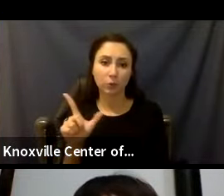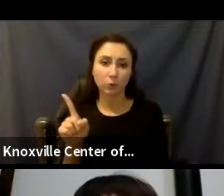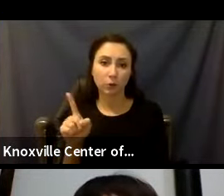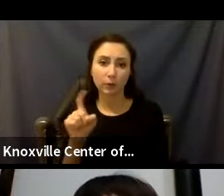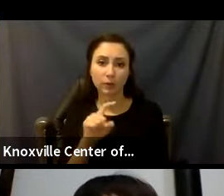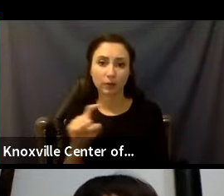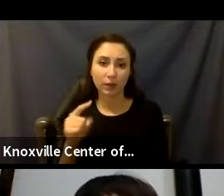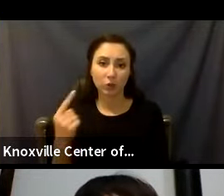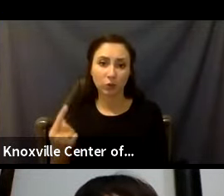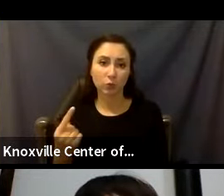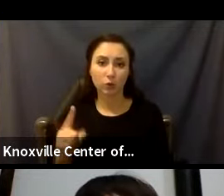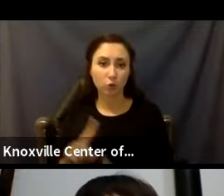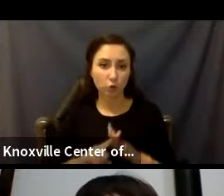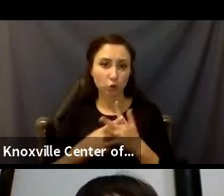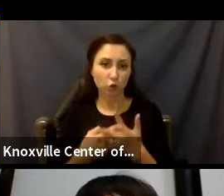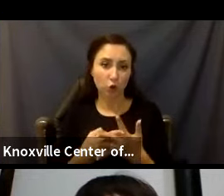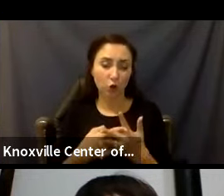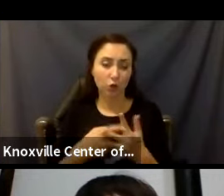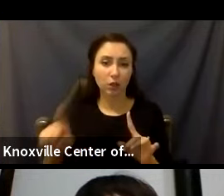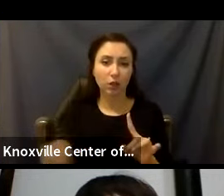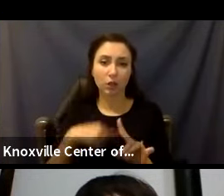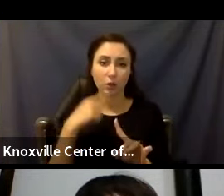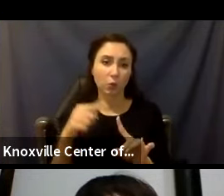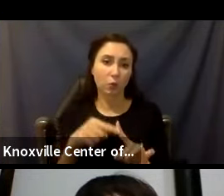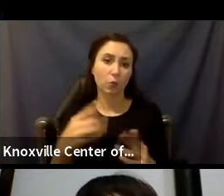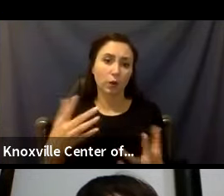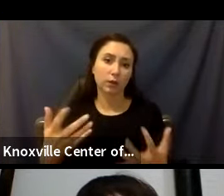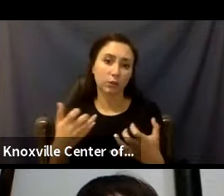2021-1 to go into effect? And when would you want it to,